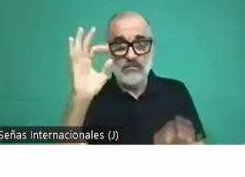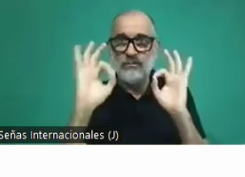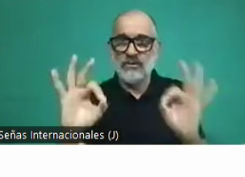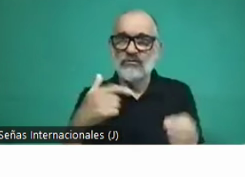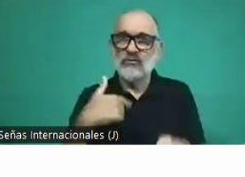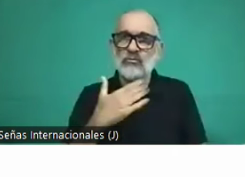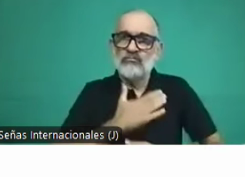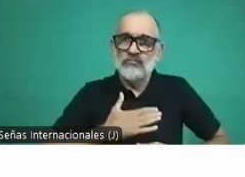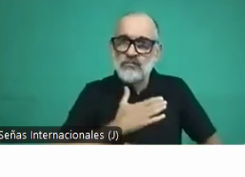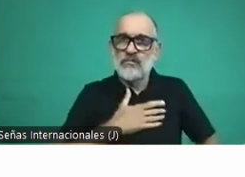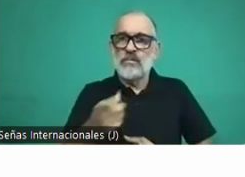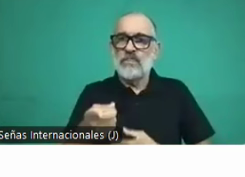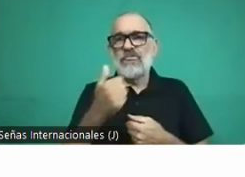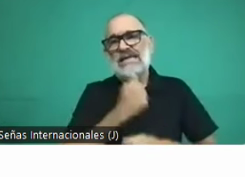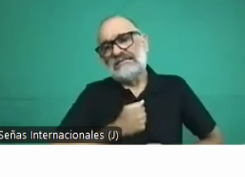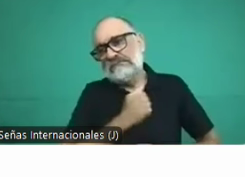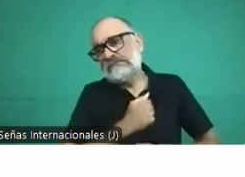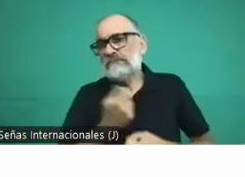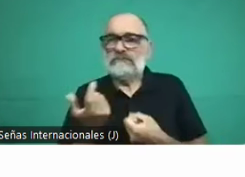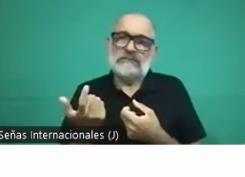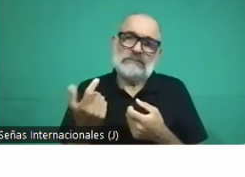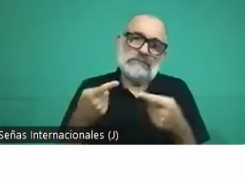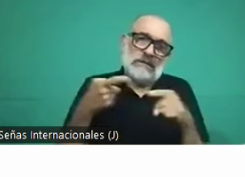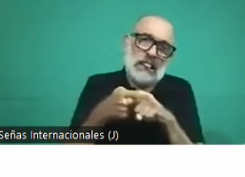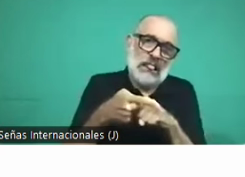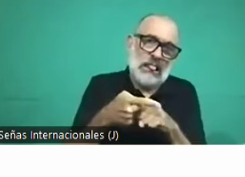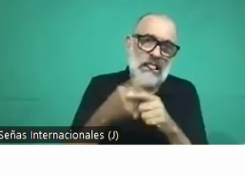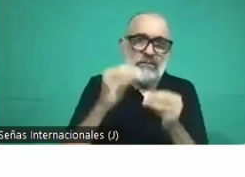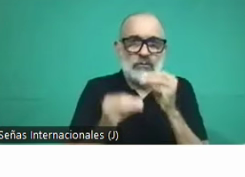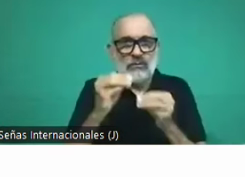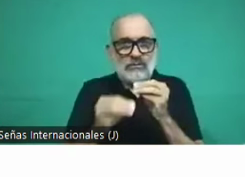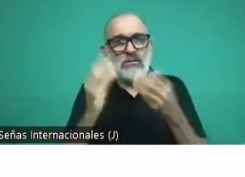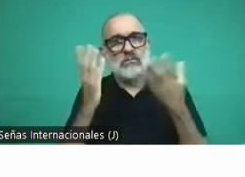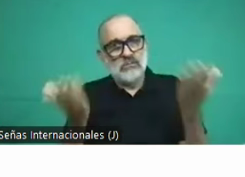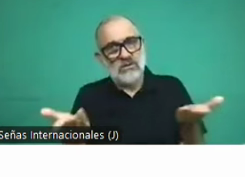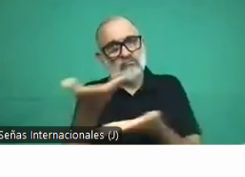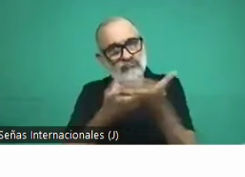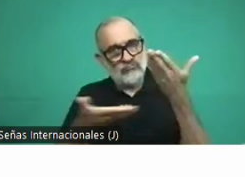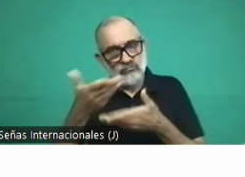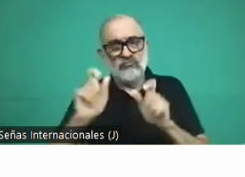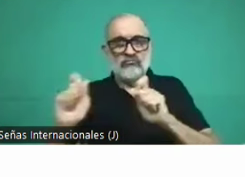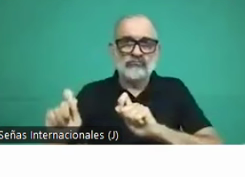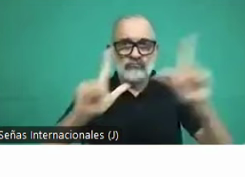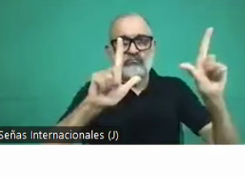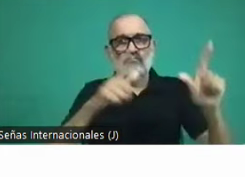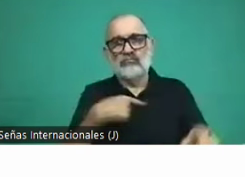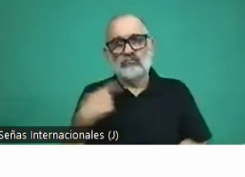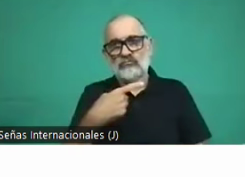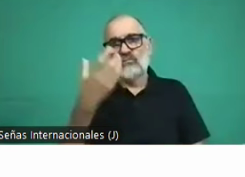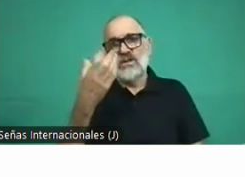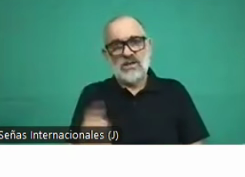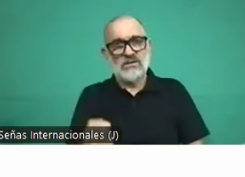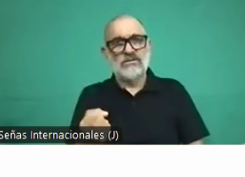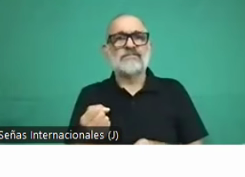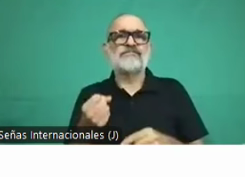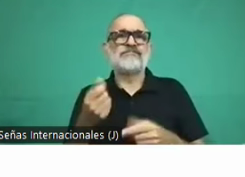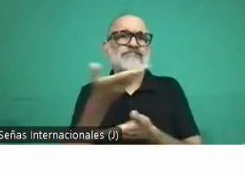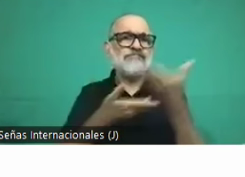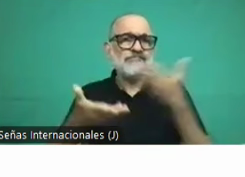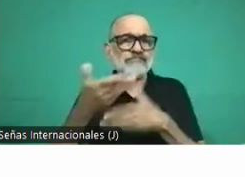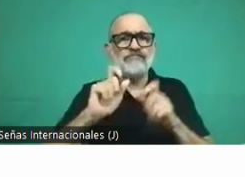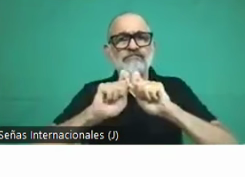vamos a estar invitation. compartiendo Apologies, of course, we're going to also presentación start breve. De sharing hecho, acá estamos con the un presentation. problemita de conexión. Vamos a ver si Apologize logramos que that alguien we have a vaya a very low cámara connection.